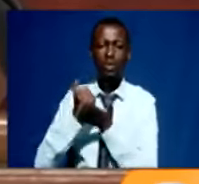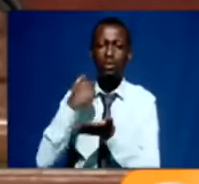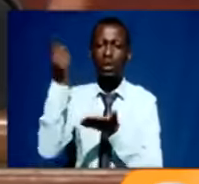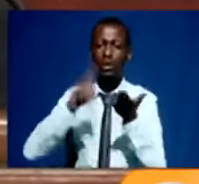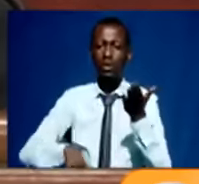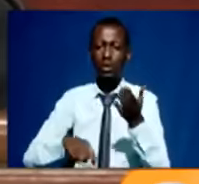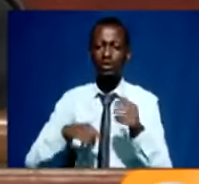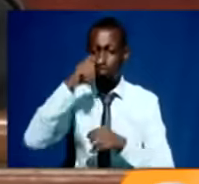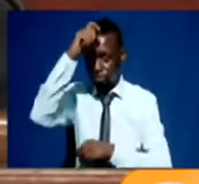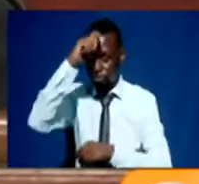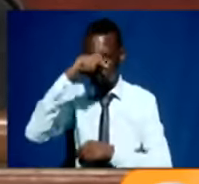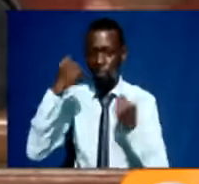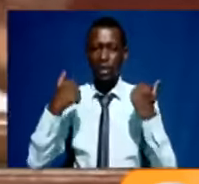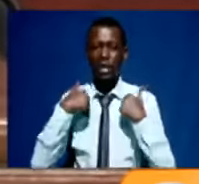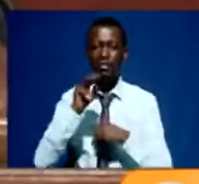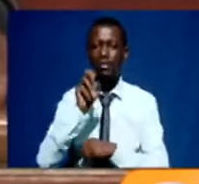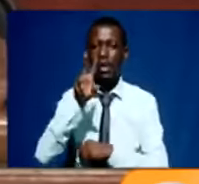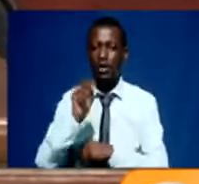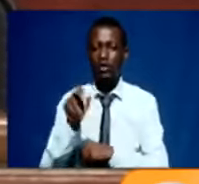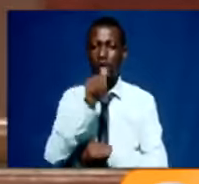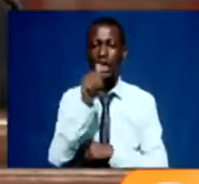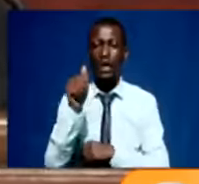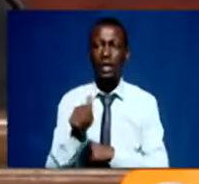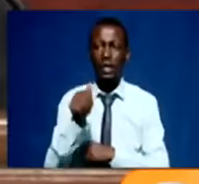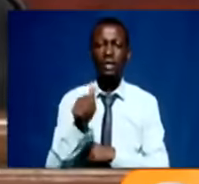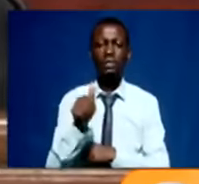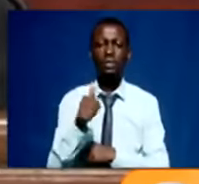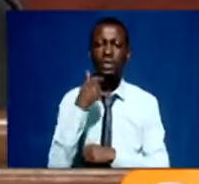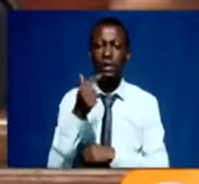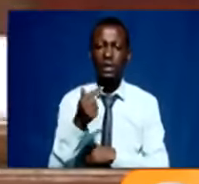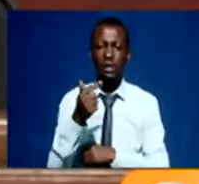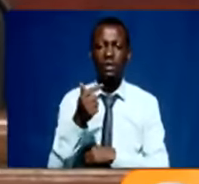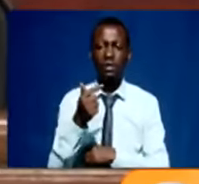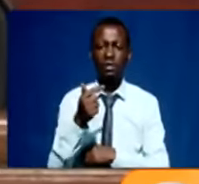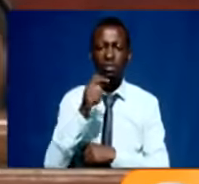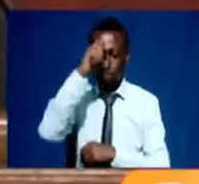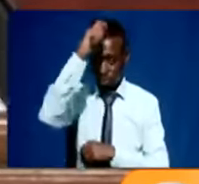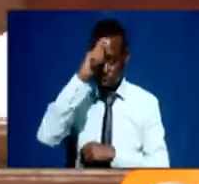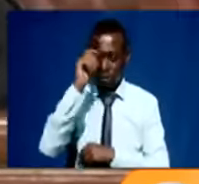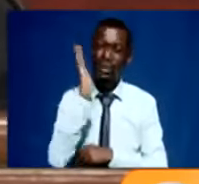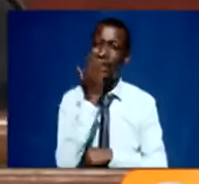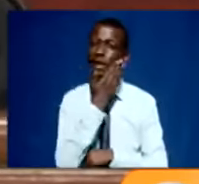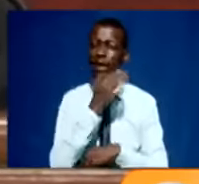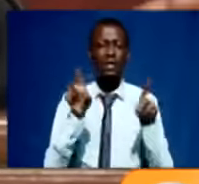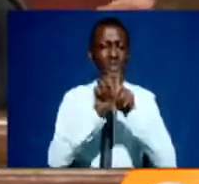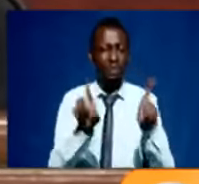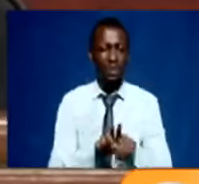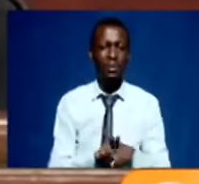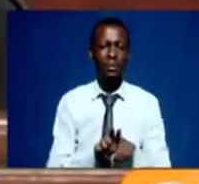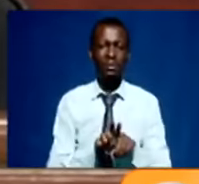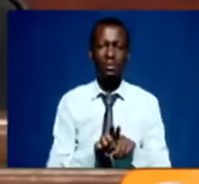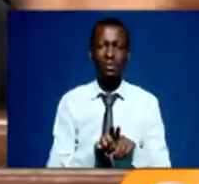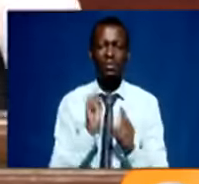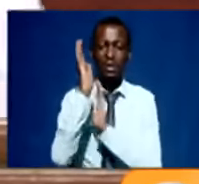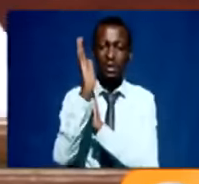maroon cap. Jenny's at Roadhouse, he wore a maroon cap. You go to Chelagat, he had a maroon cap. You go to the guard